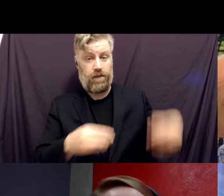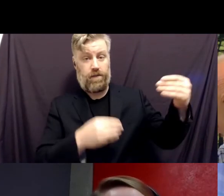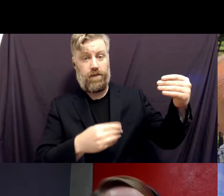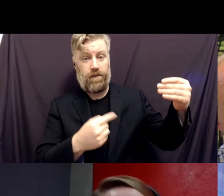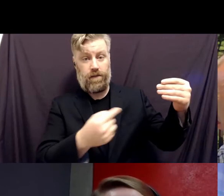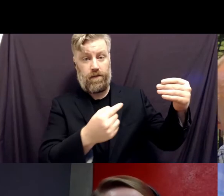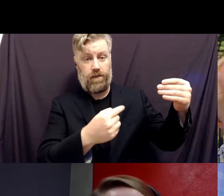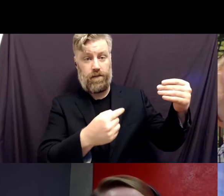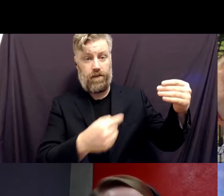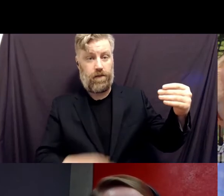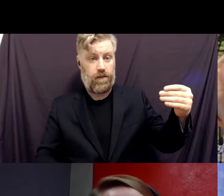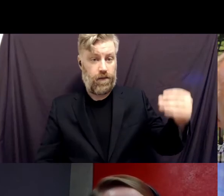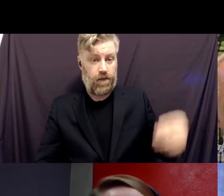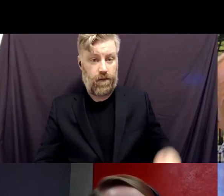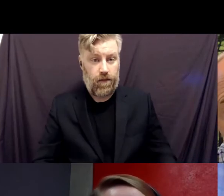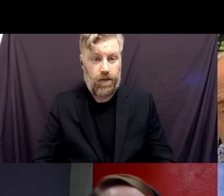in this photo,